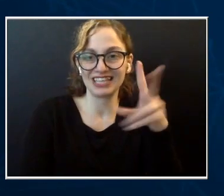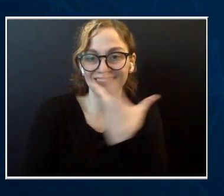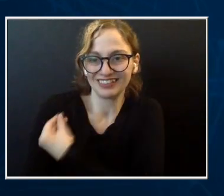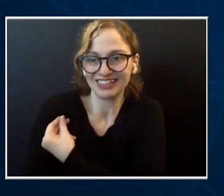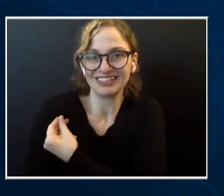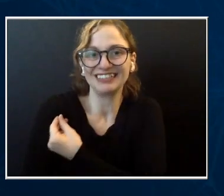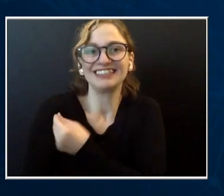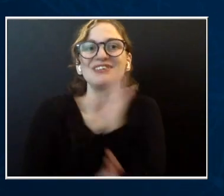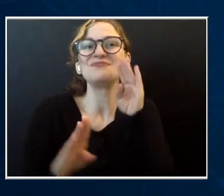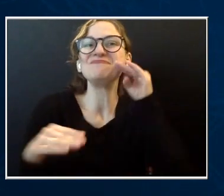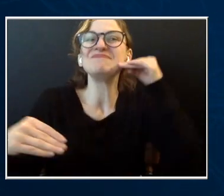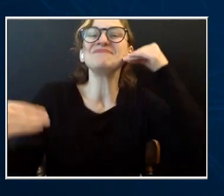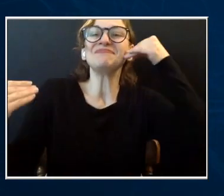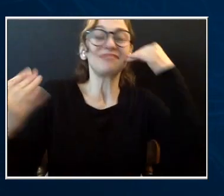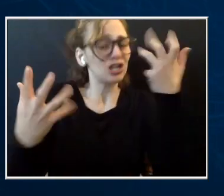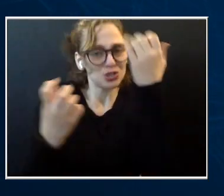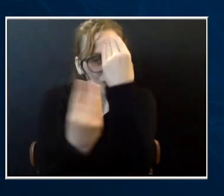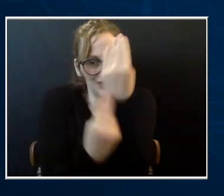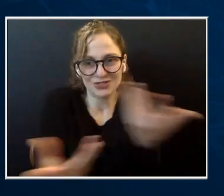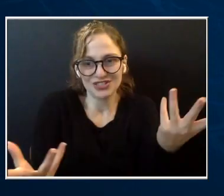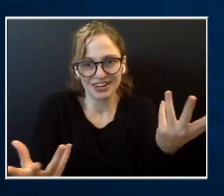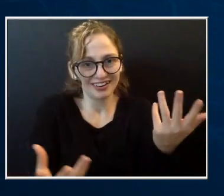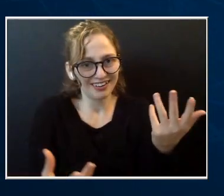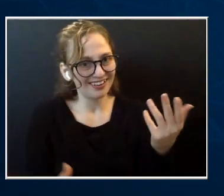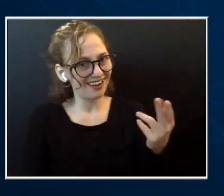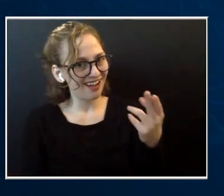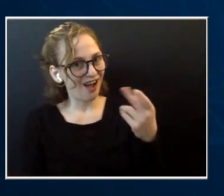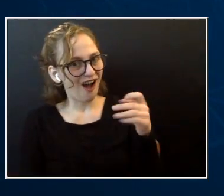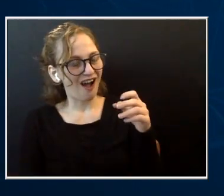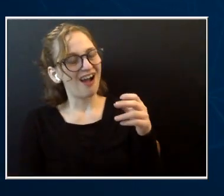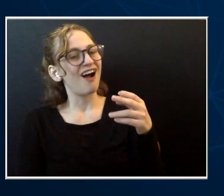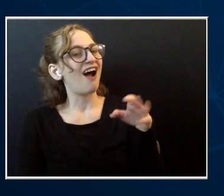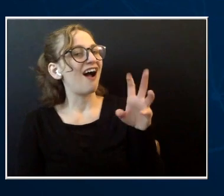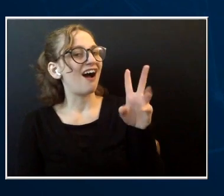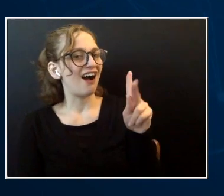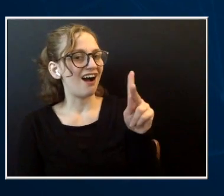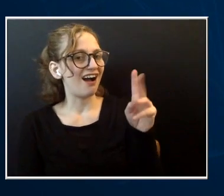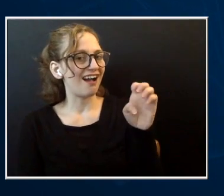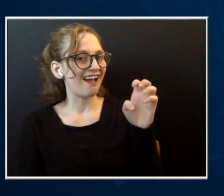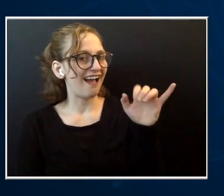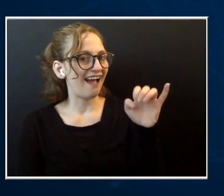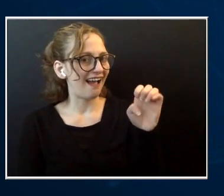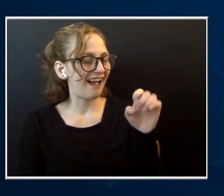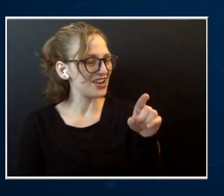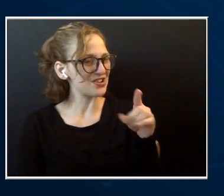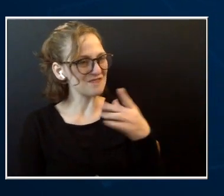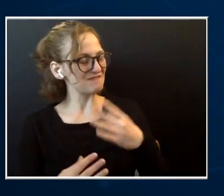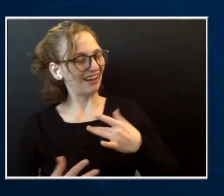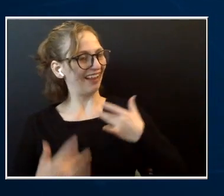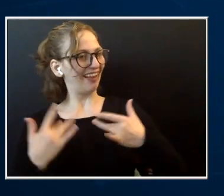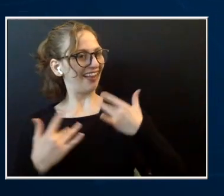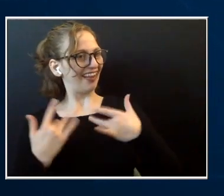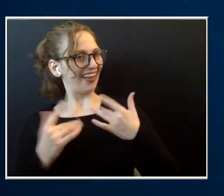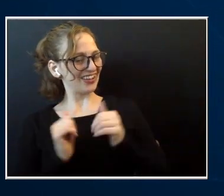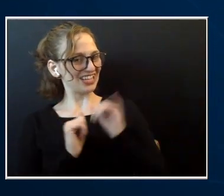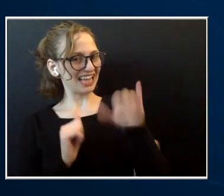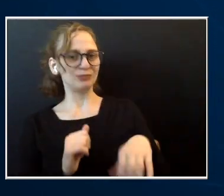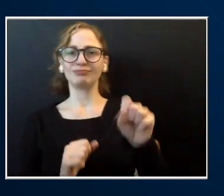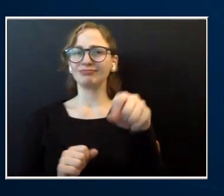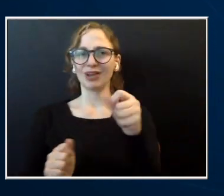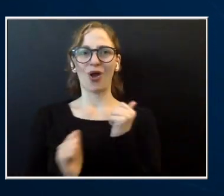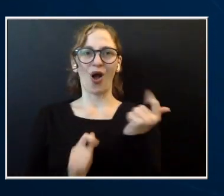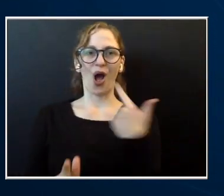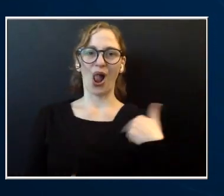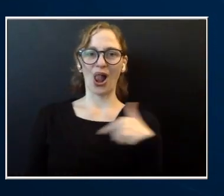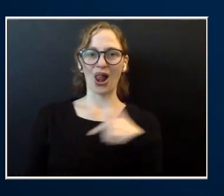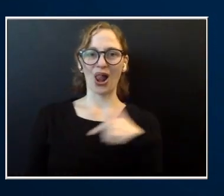make you happy? Is that like your best Christmas present right there? I think that makes all of us happy, right? I mean, all of us.